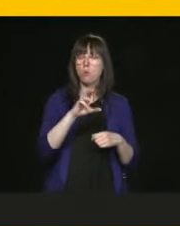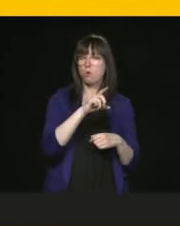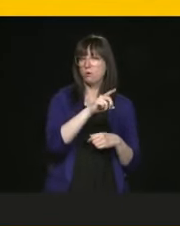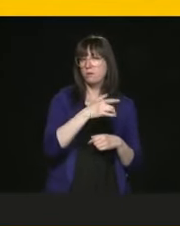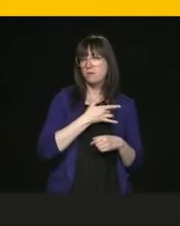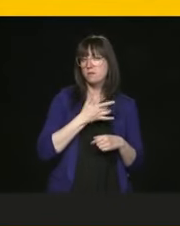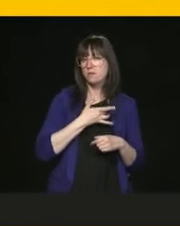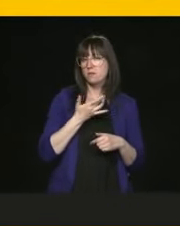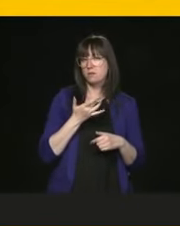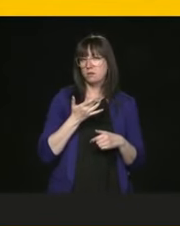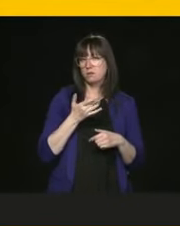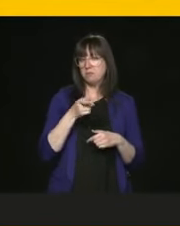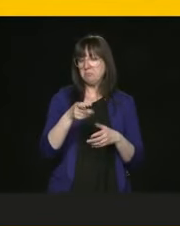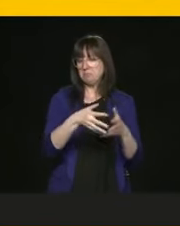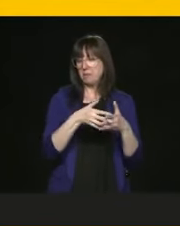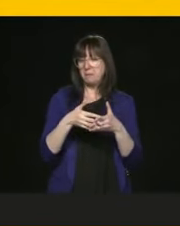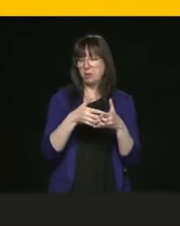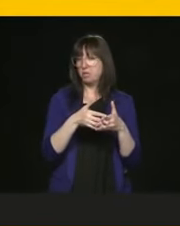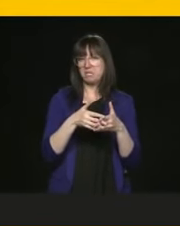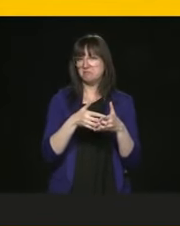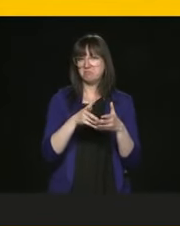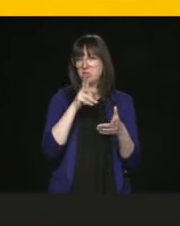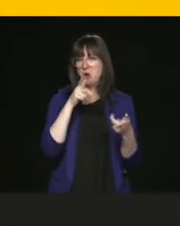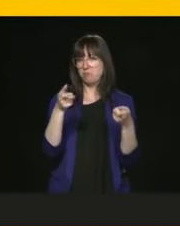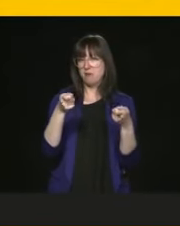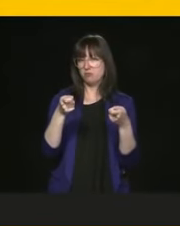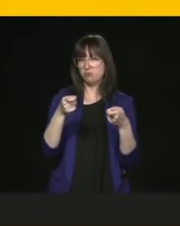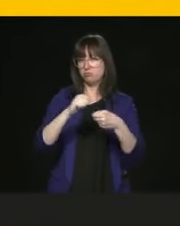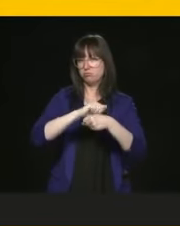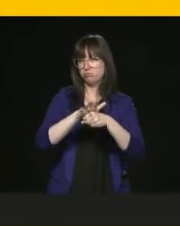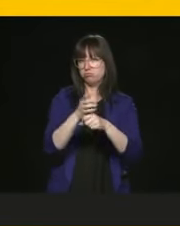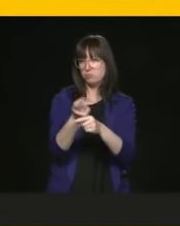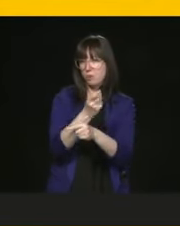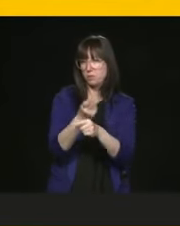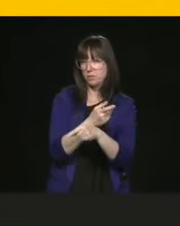they're not able to properly manage the pandemic? What is the reason?